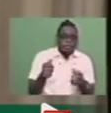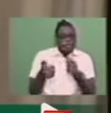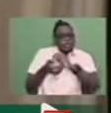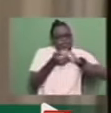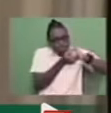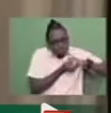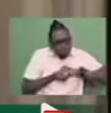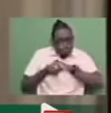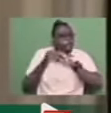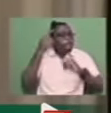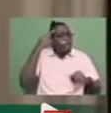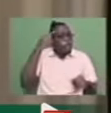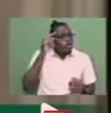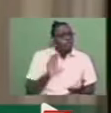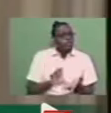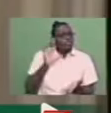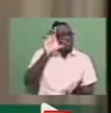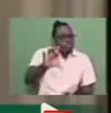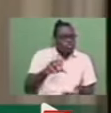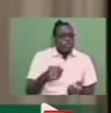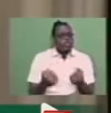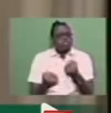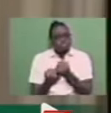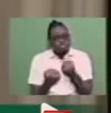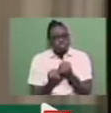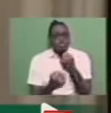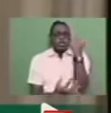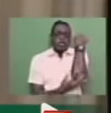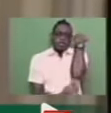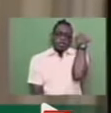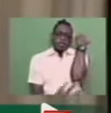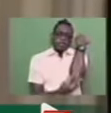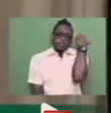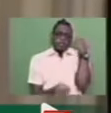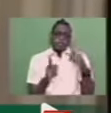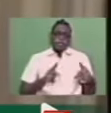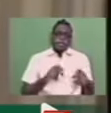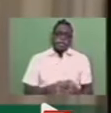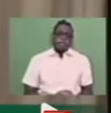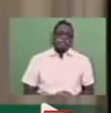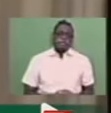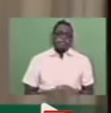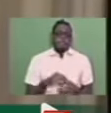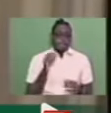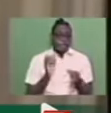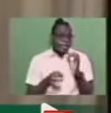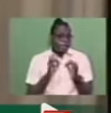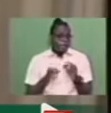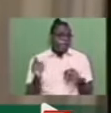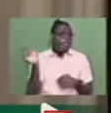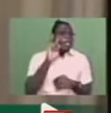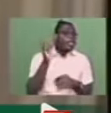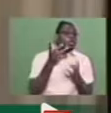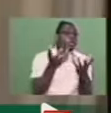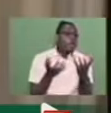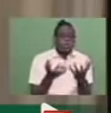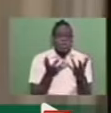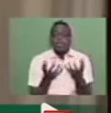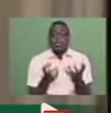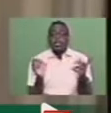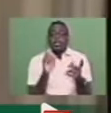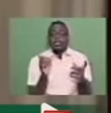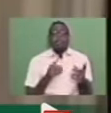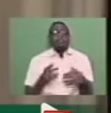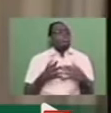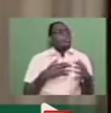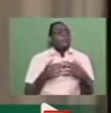or without them, I have instructed my members of parliament to take steps to increase our assistance to the poor and suffering